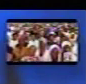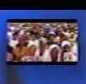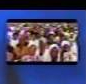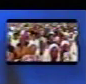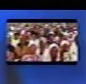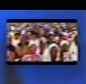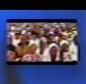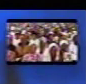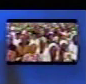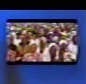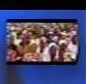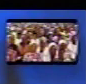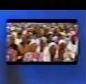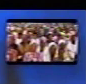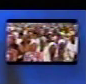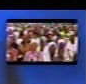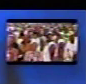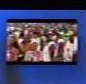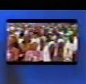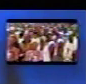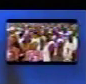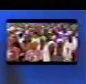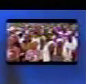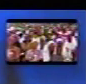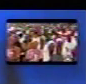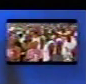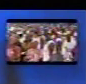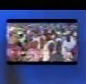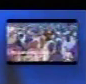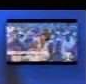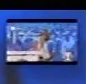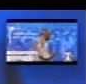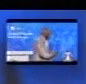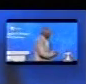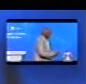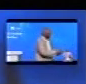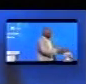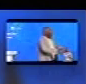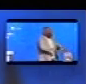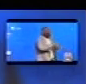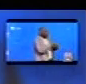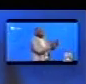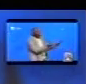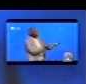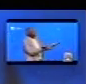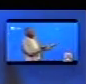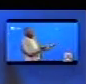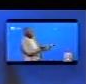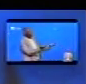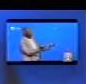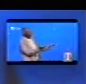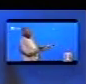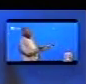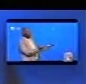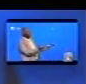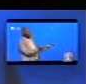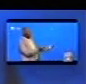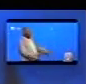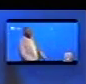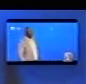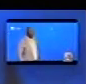at who you are, how you live in the public, in the private, in the public, they confer that name 14. On